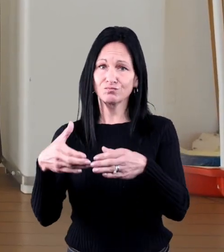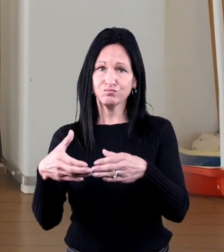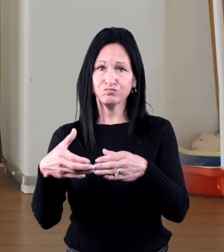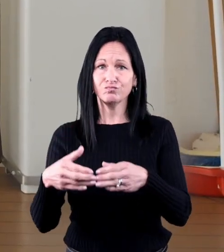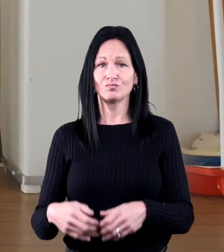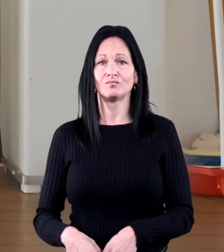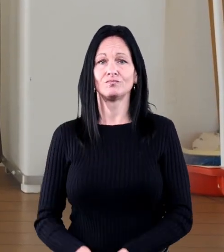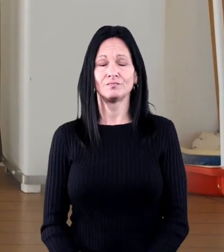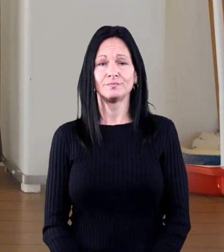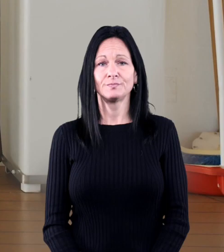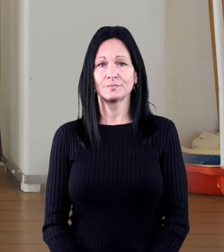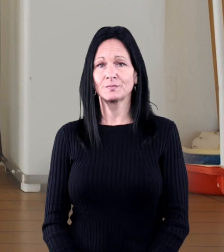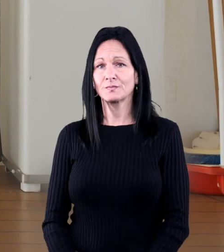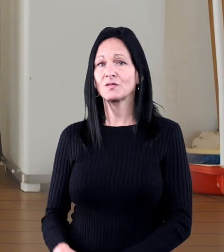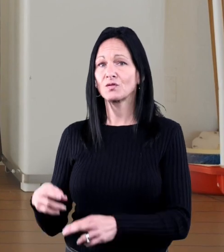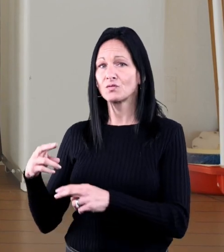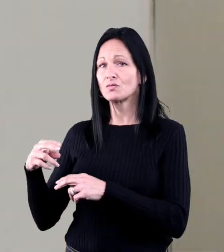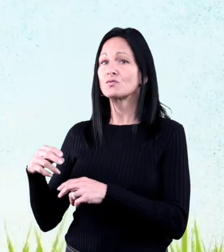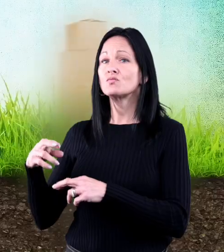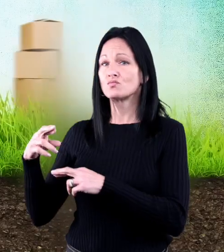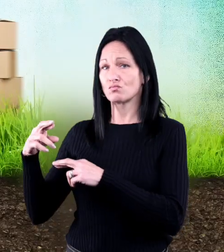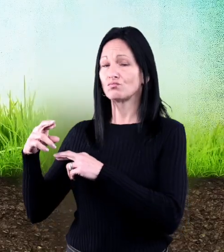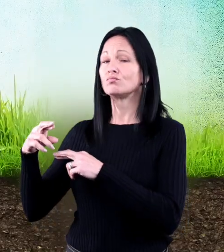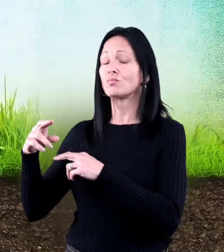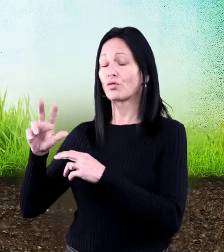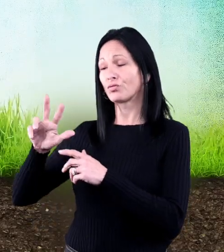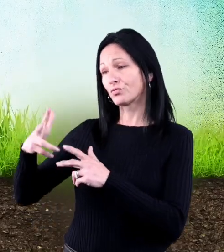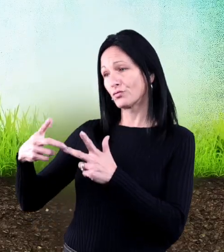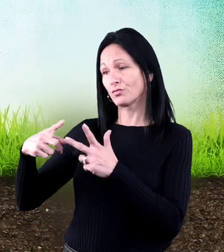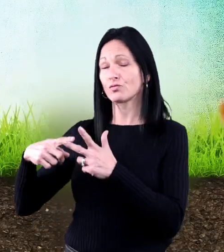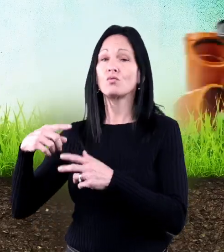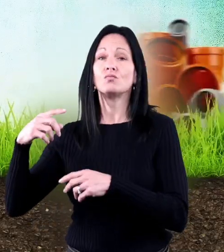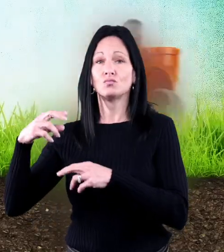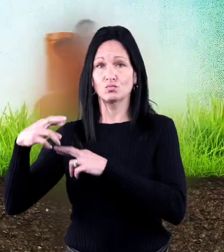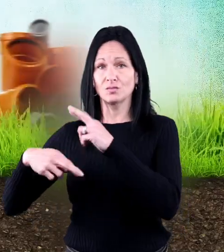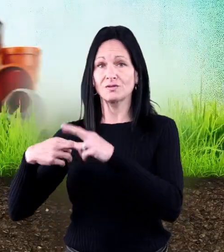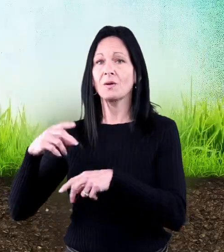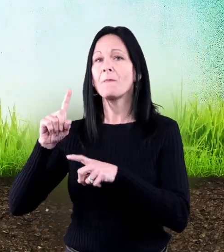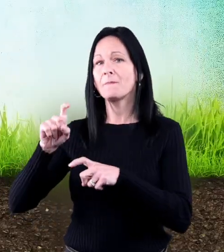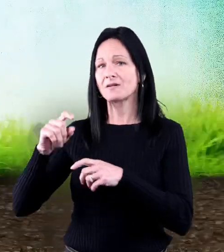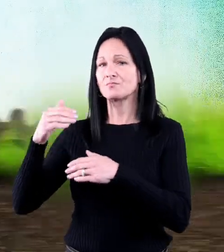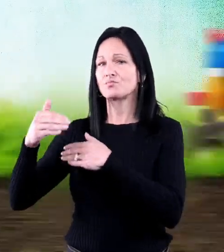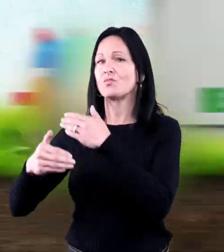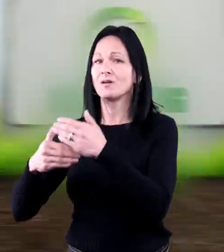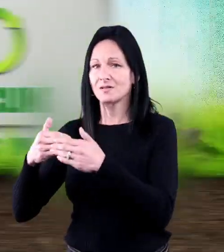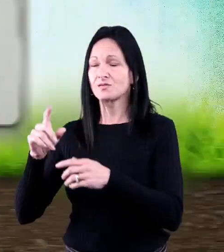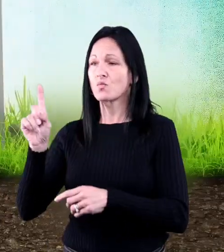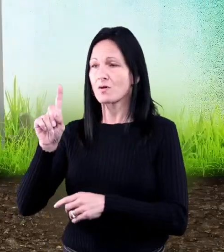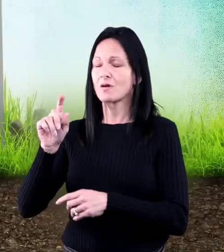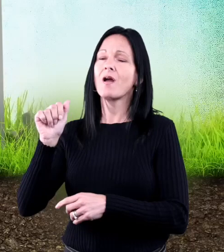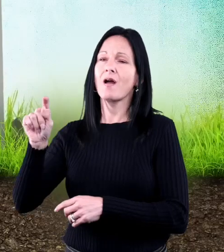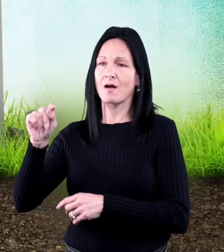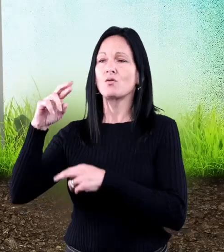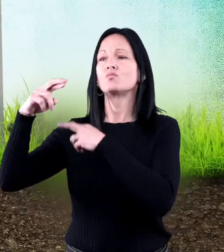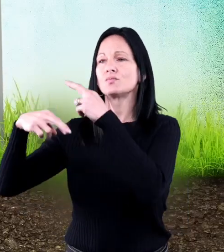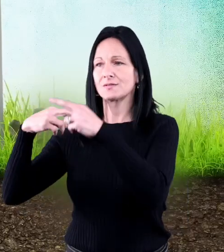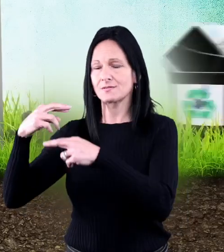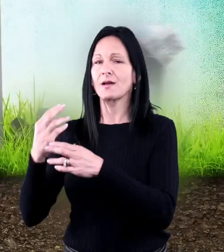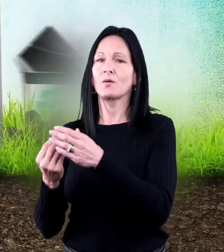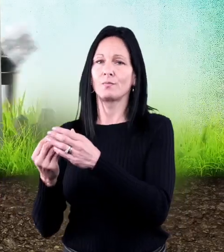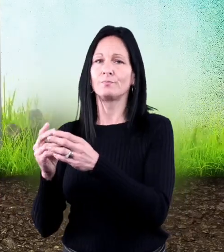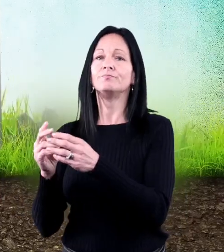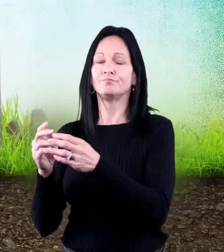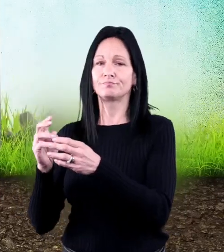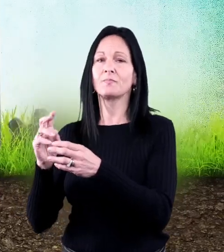plastic with the plastic. Third, the recycled items must be processed at a recycling plant in